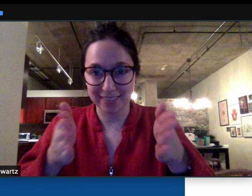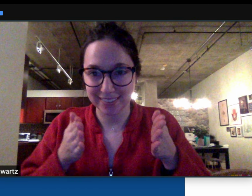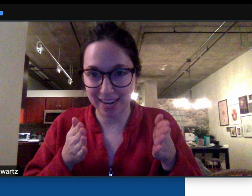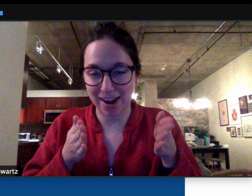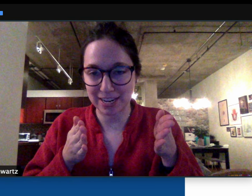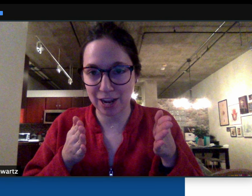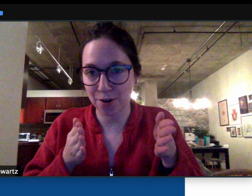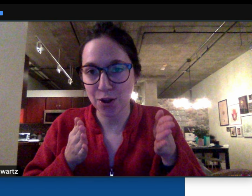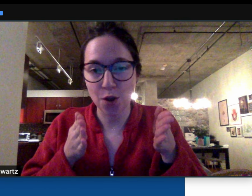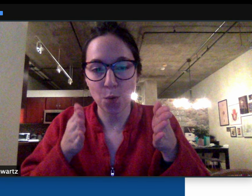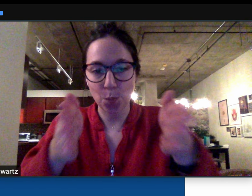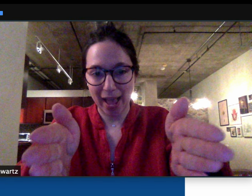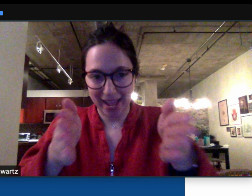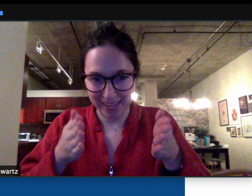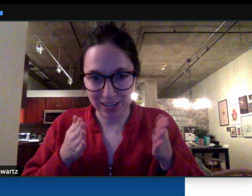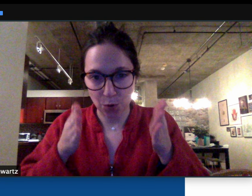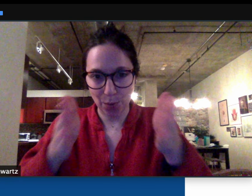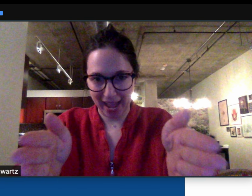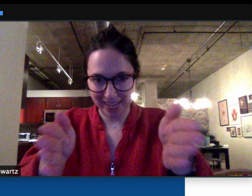Way, get ready, go.